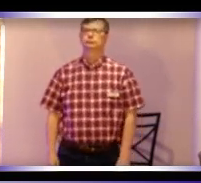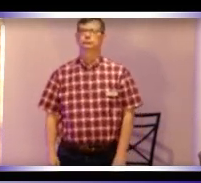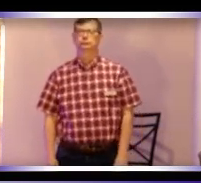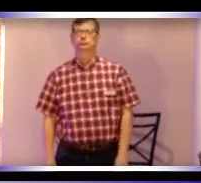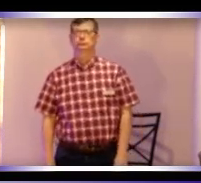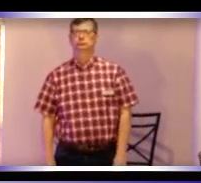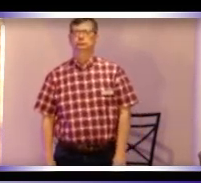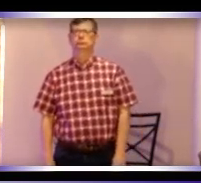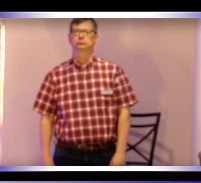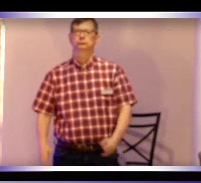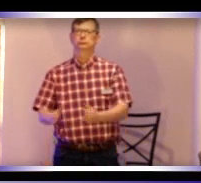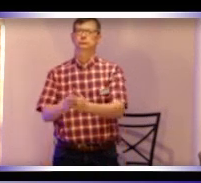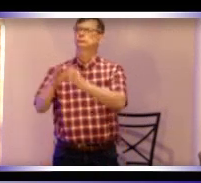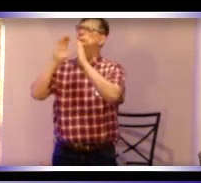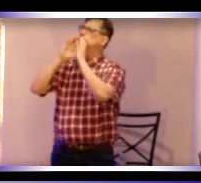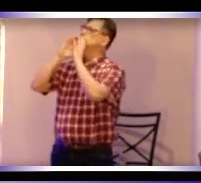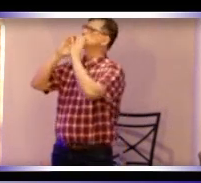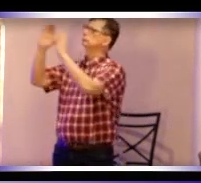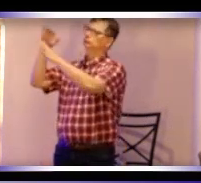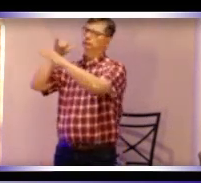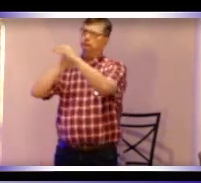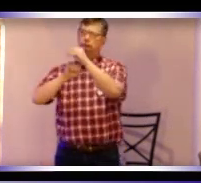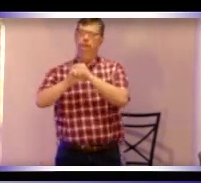It's called breathing.